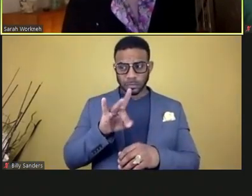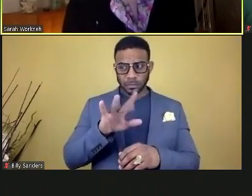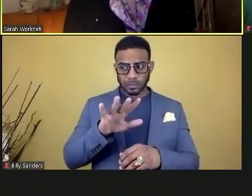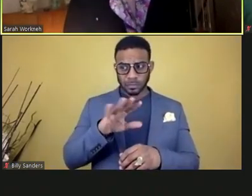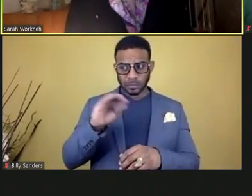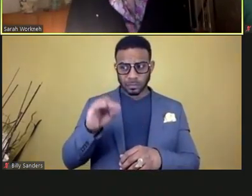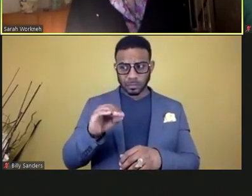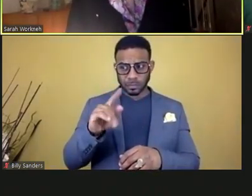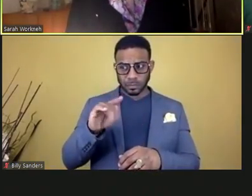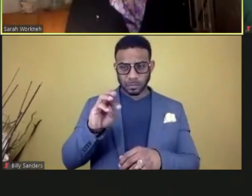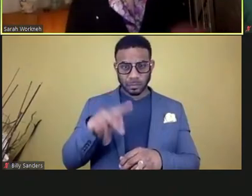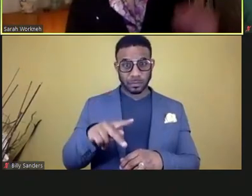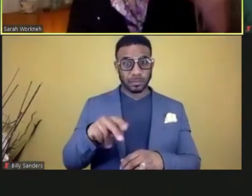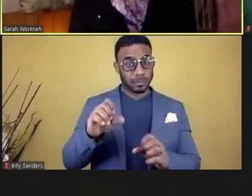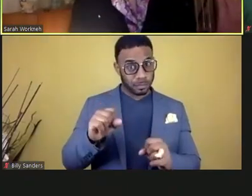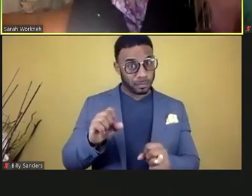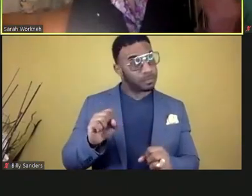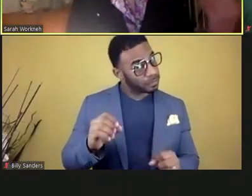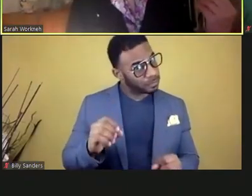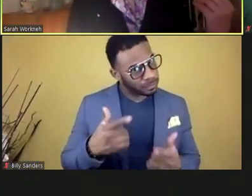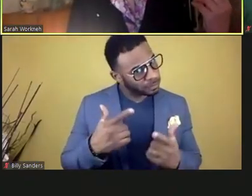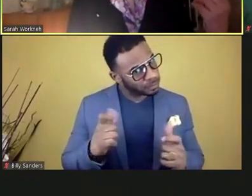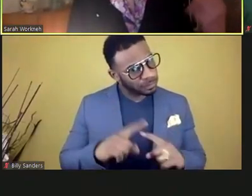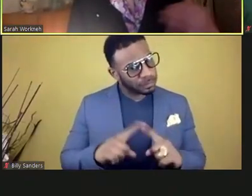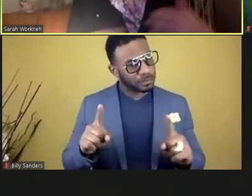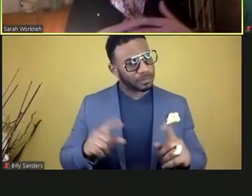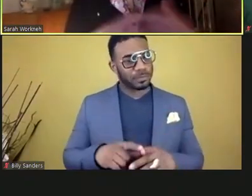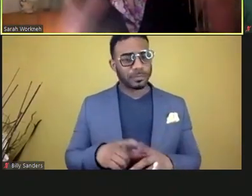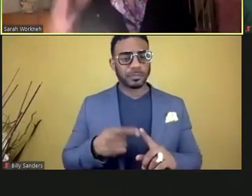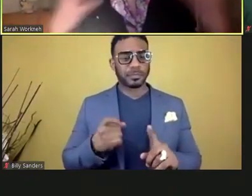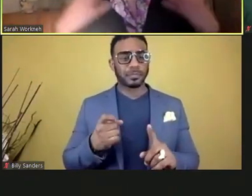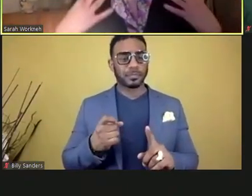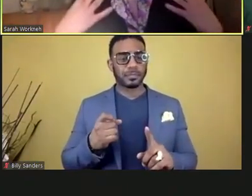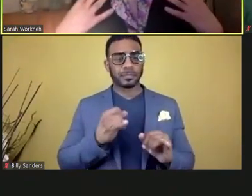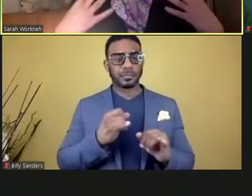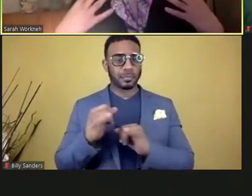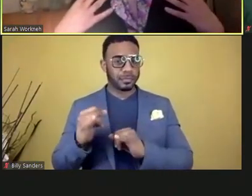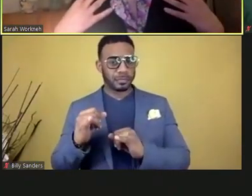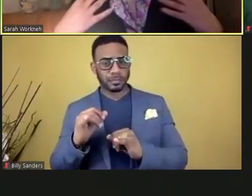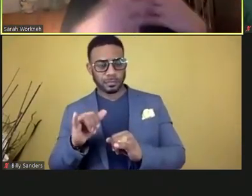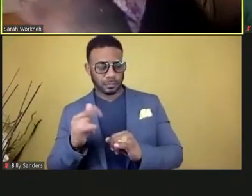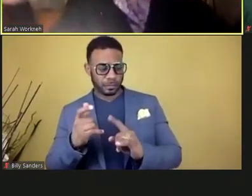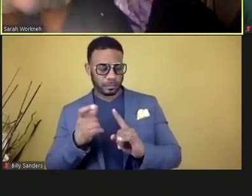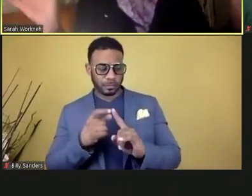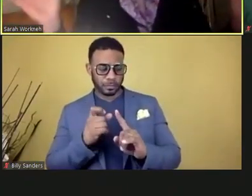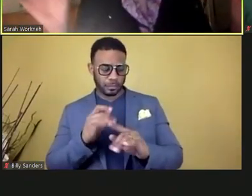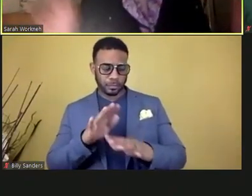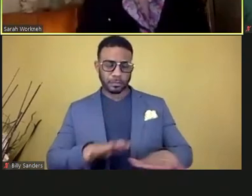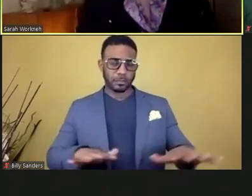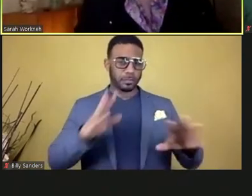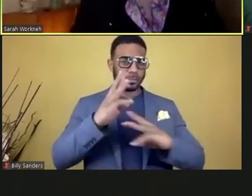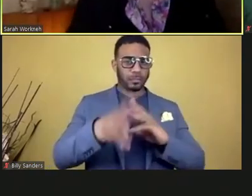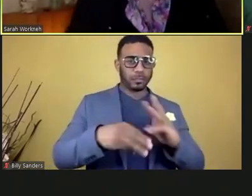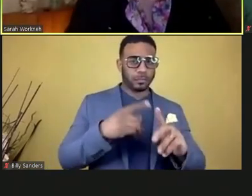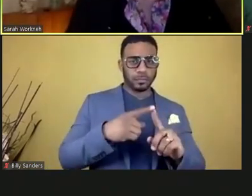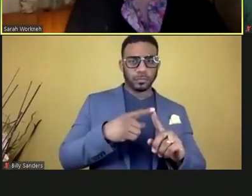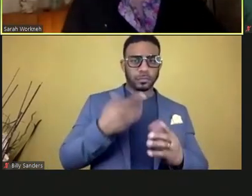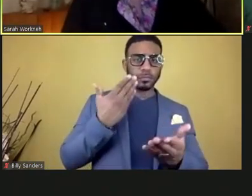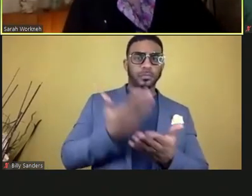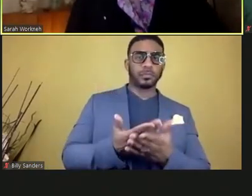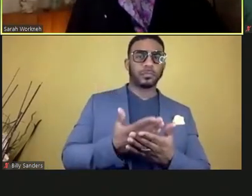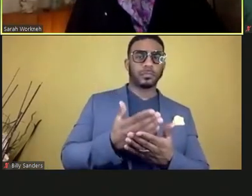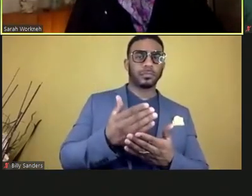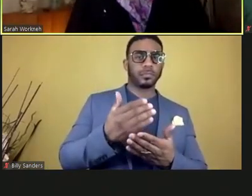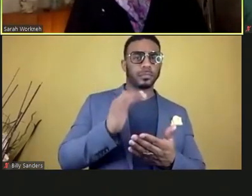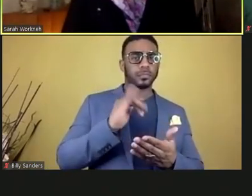85% Trump, you know, so it's a big difference from the individuals that come from all over the world to arrive at